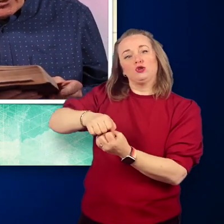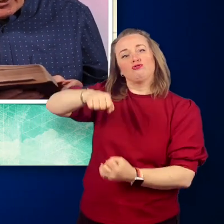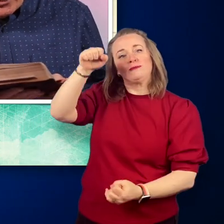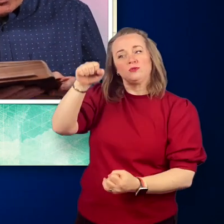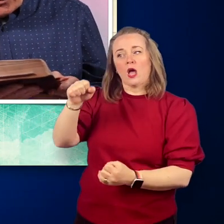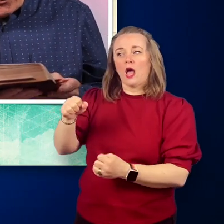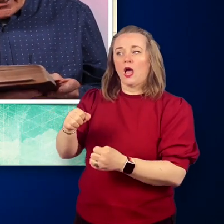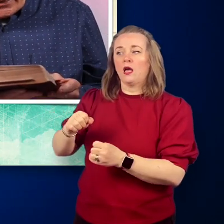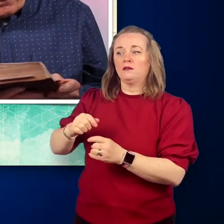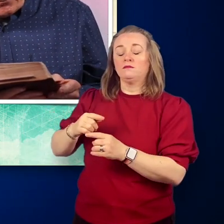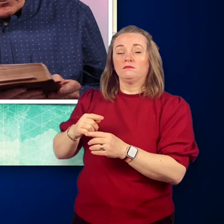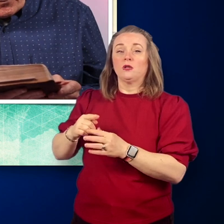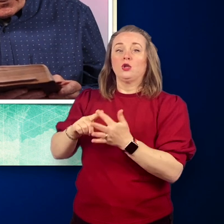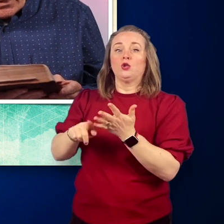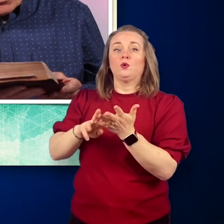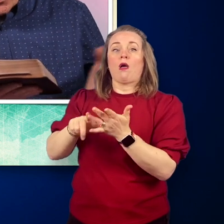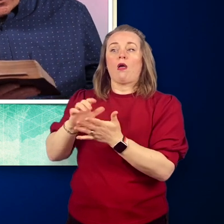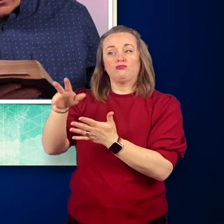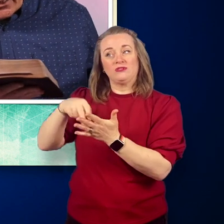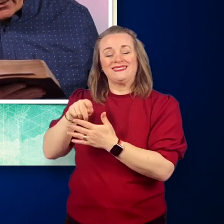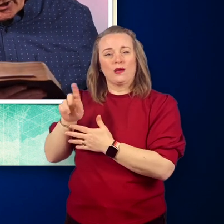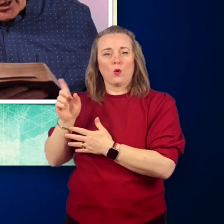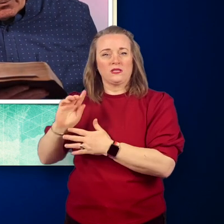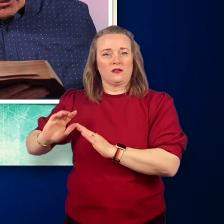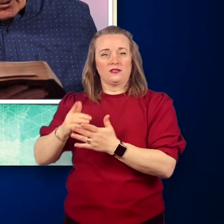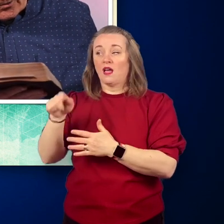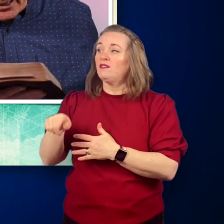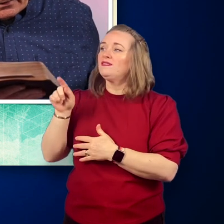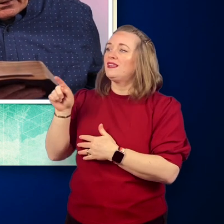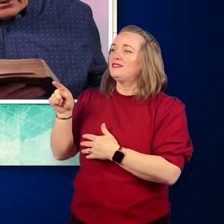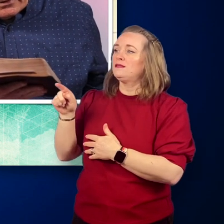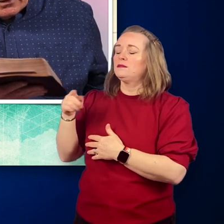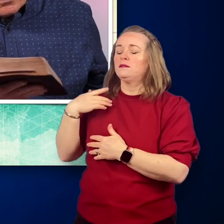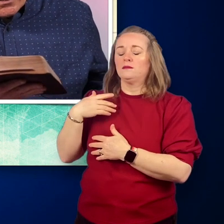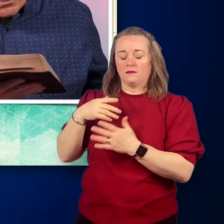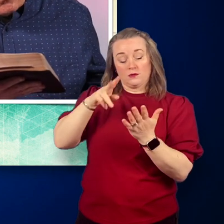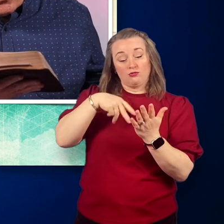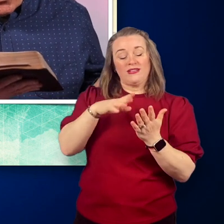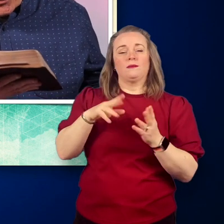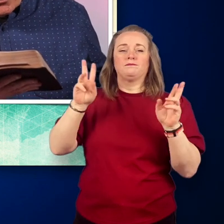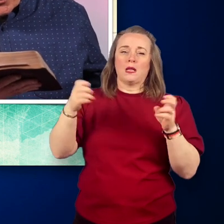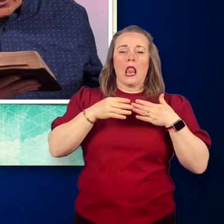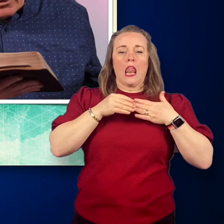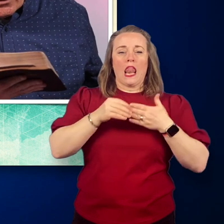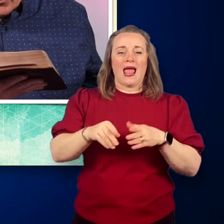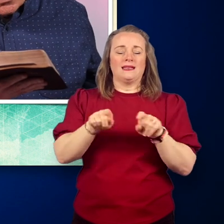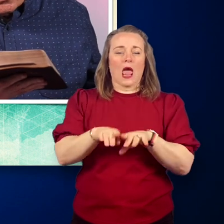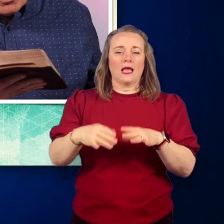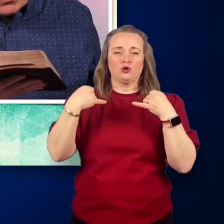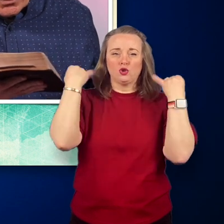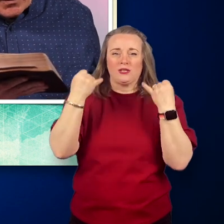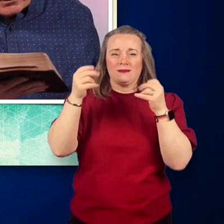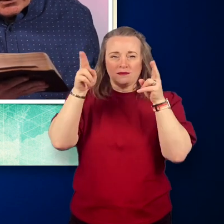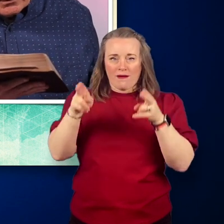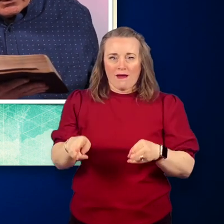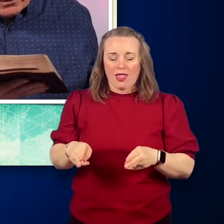the eunuch was reading. He was led like a sheep to the slaughter, and as a lamb before his shearers is silent, so he did not